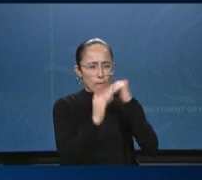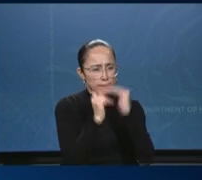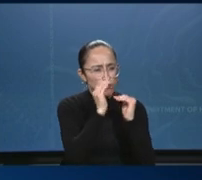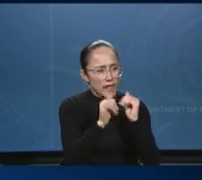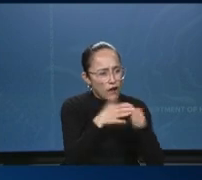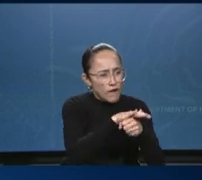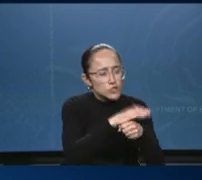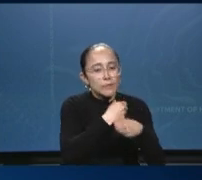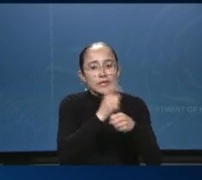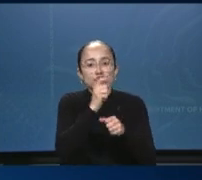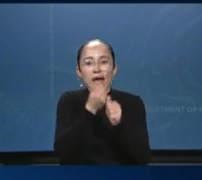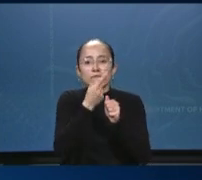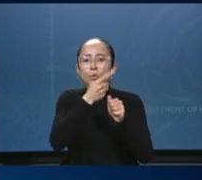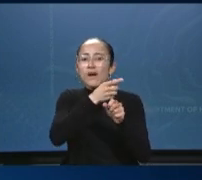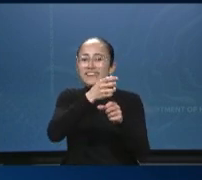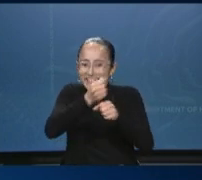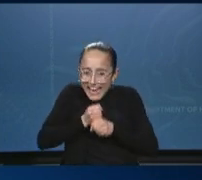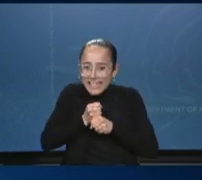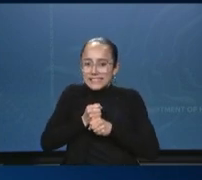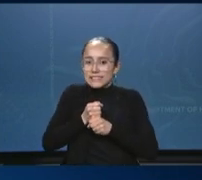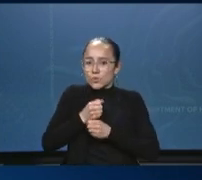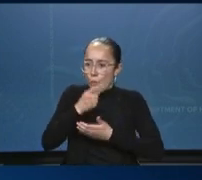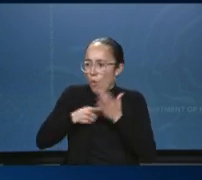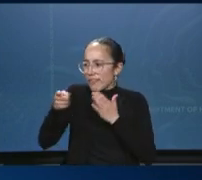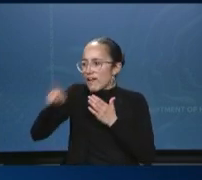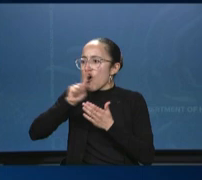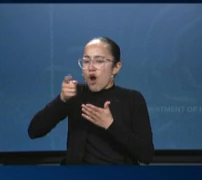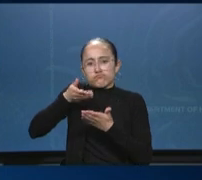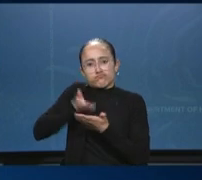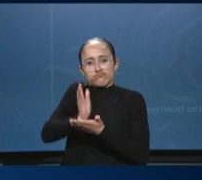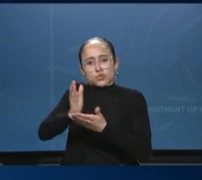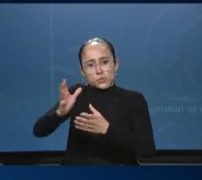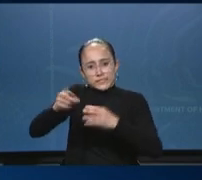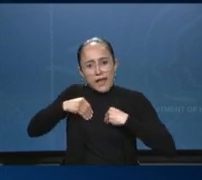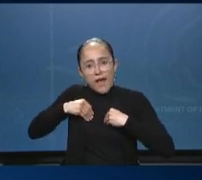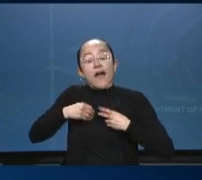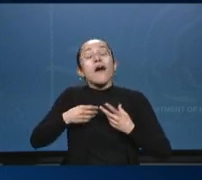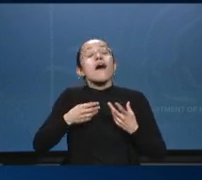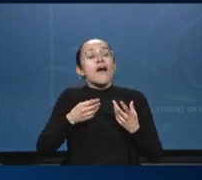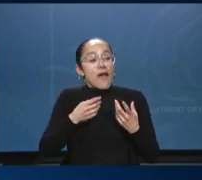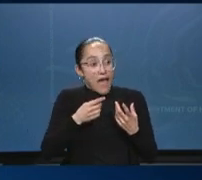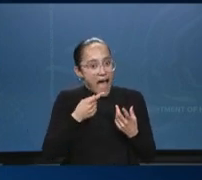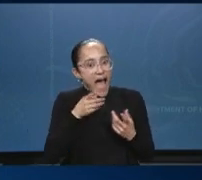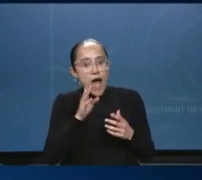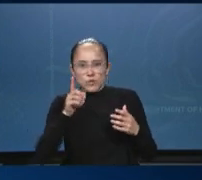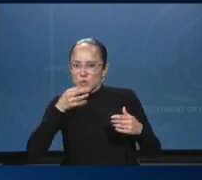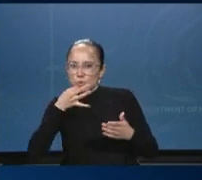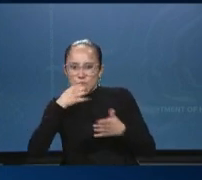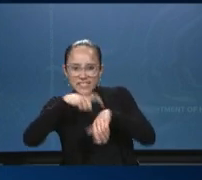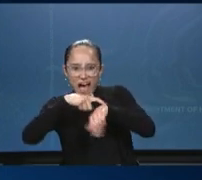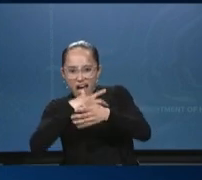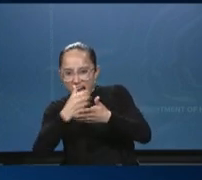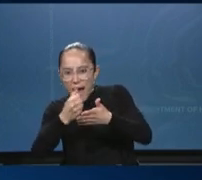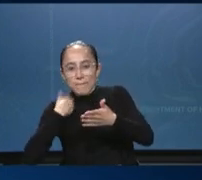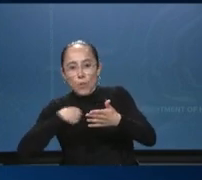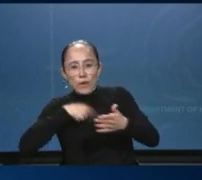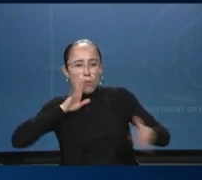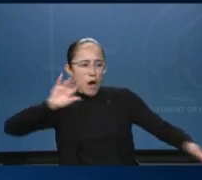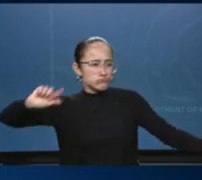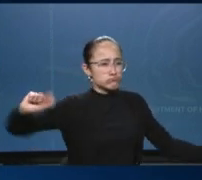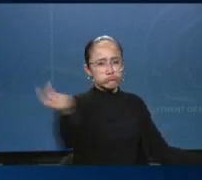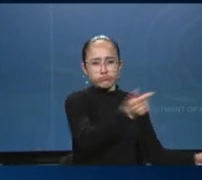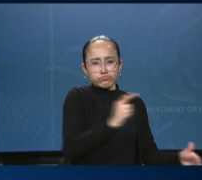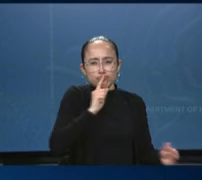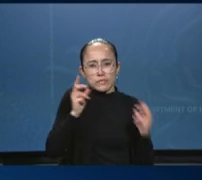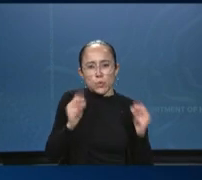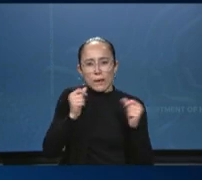by the law? So thanks so much, Tom. Thank you. We're almost out of time, so I'm going to do a couple of round-robin questions if folks can be a little bit quicker with their responses.